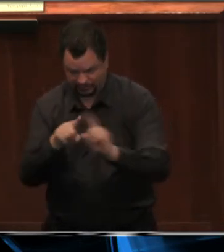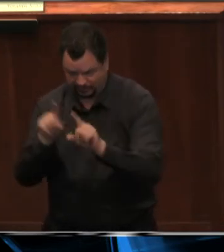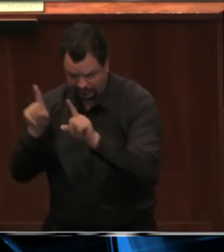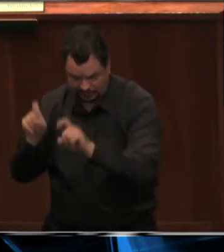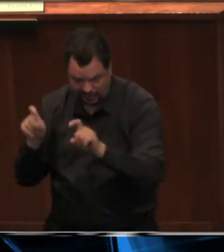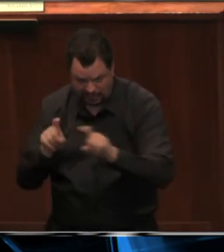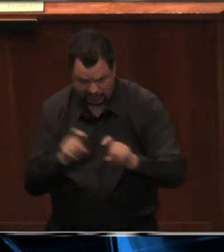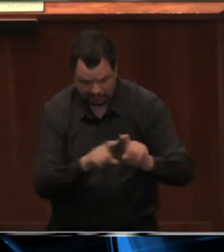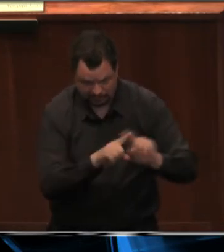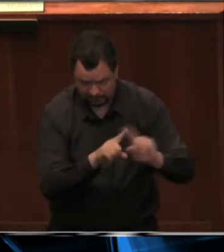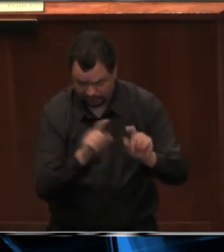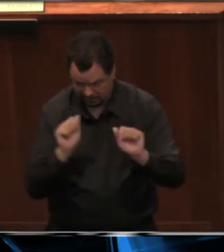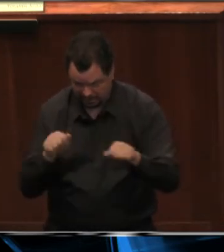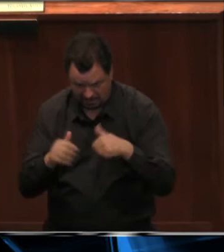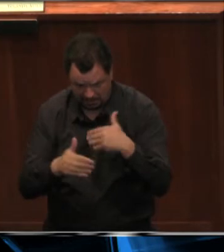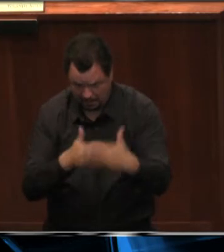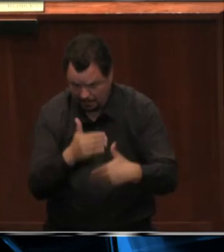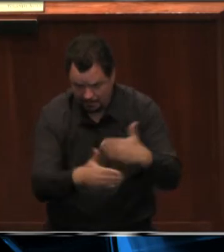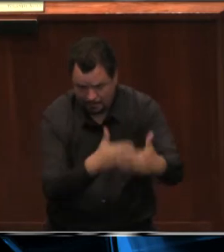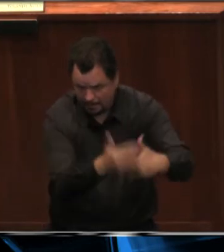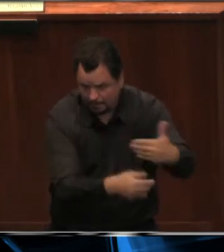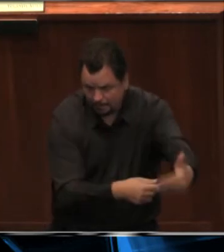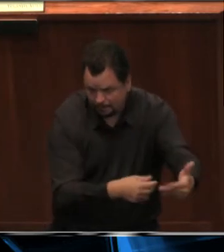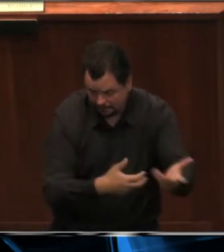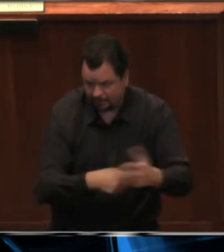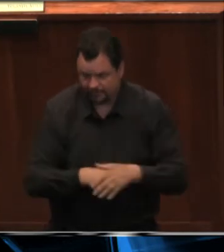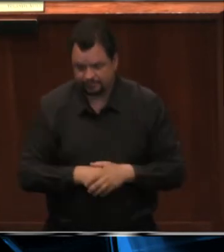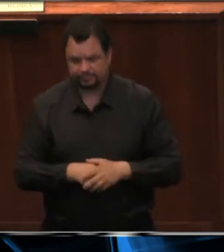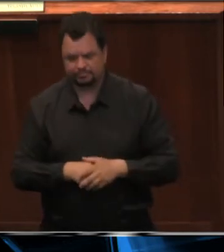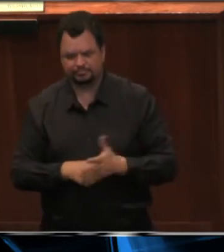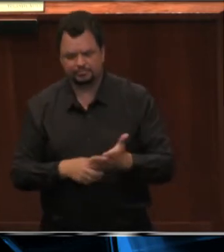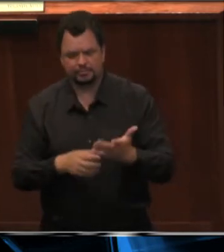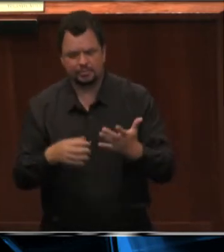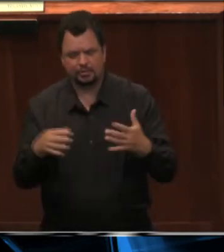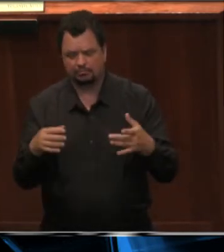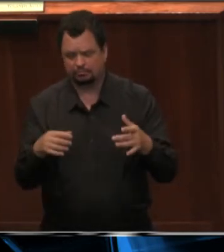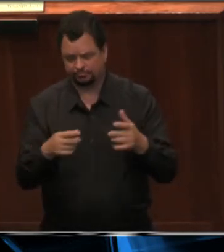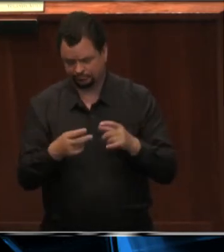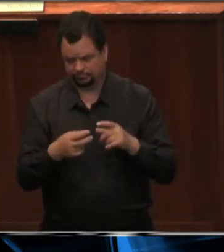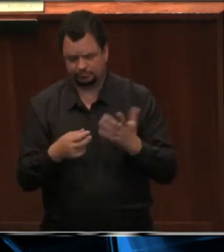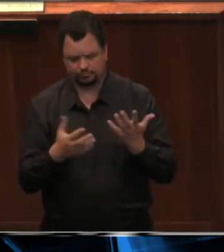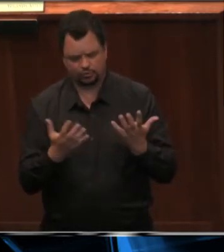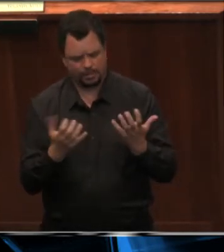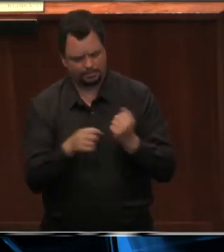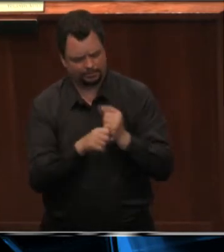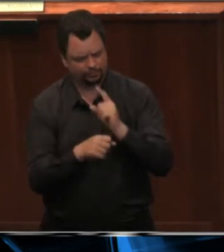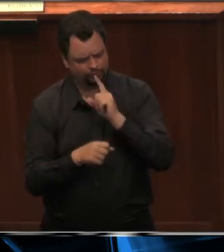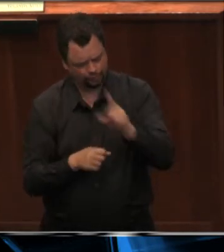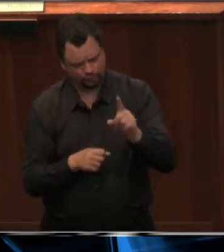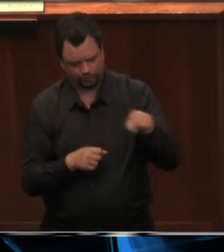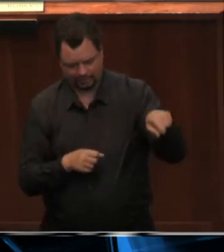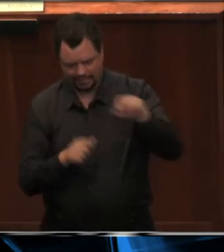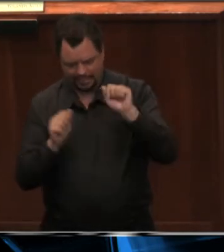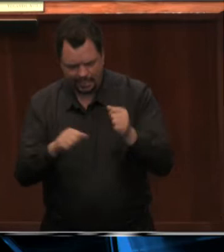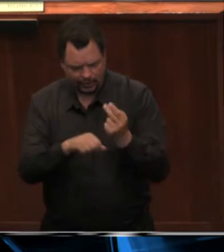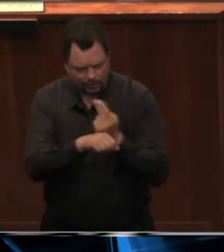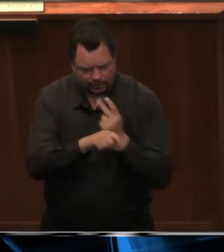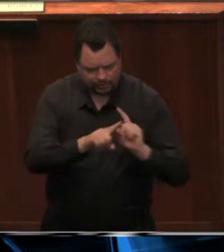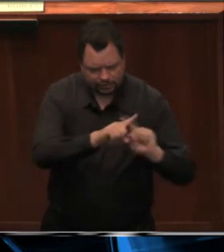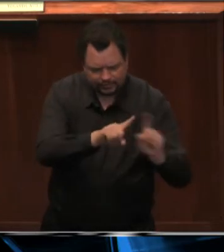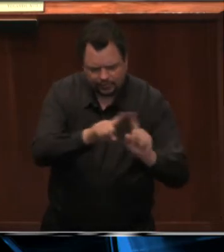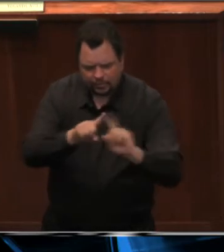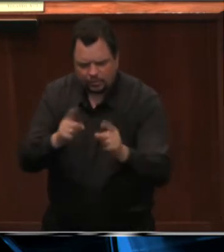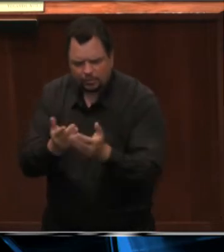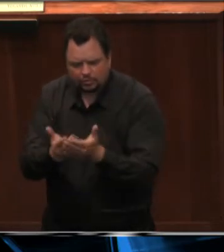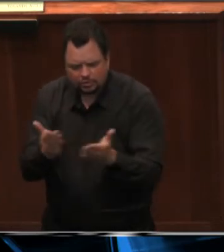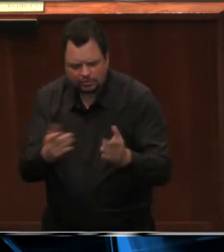capacity. And we also can begin to utilize, those other panels,